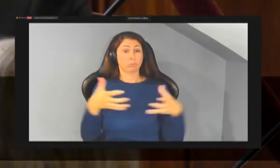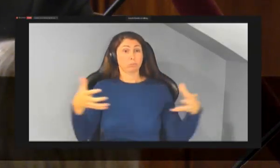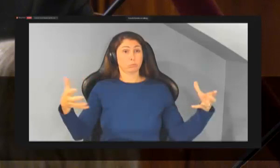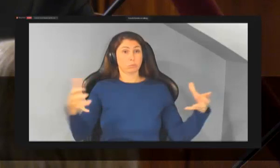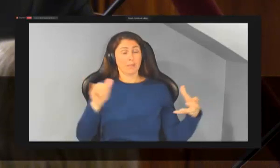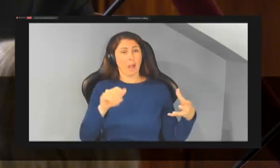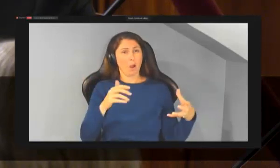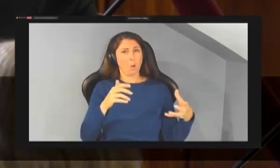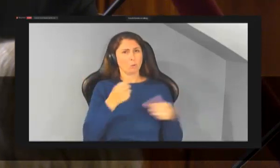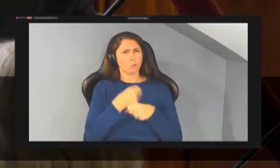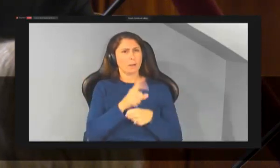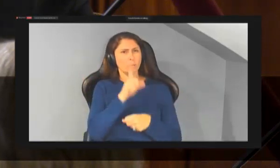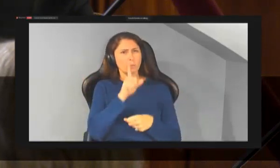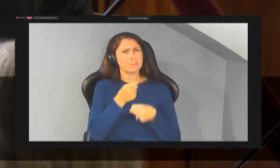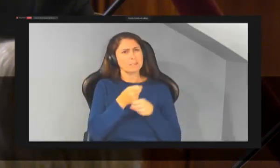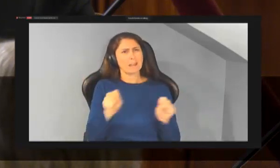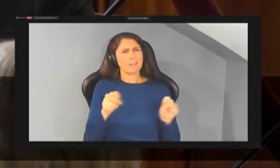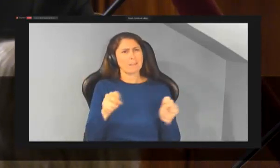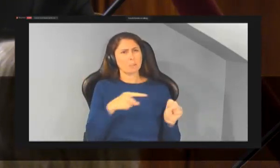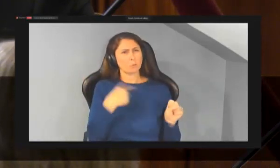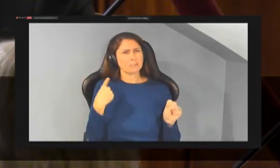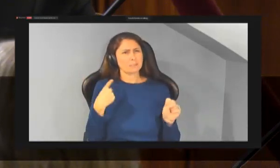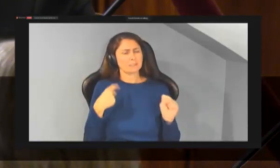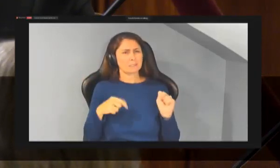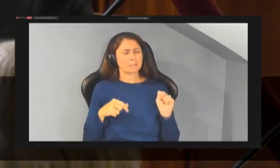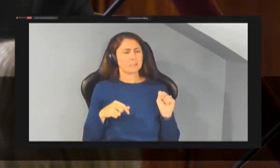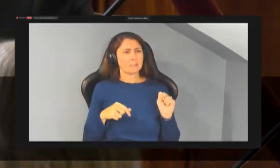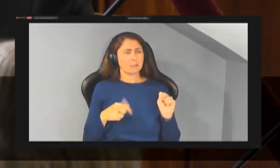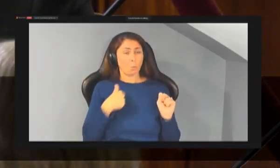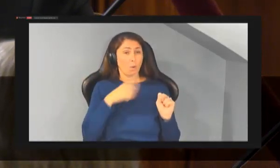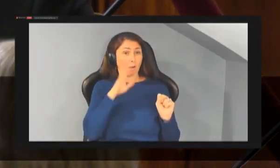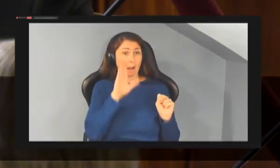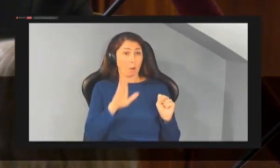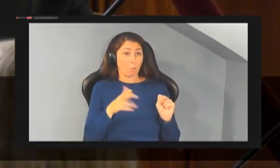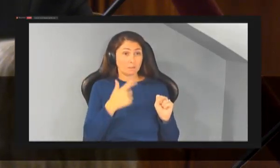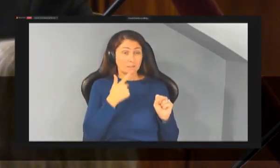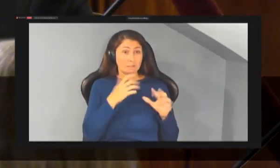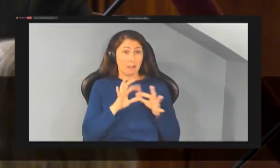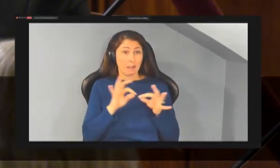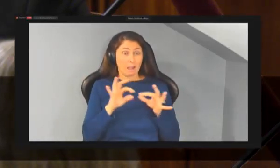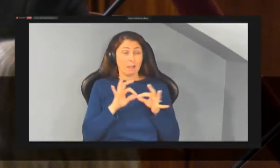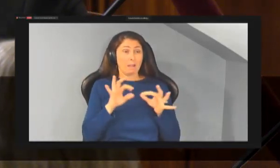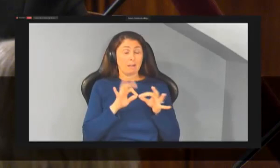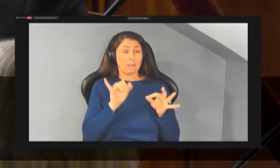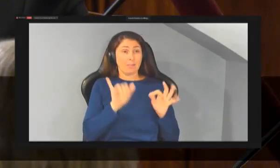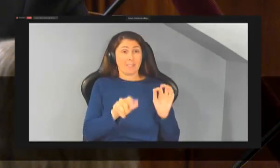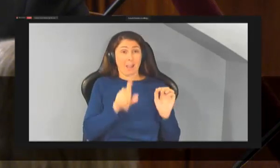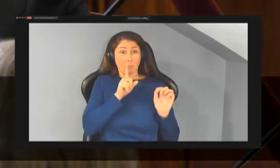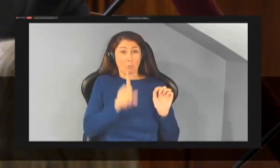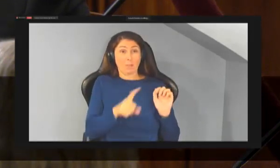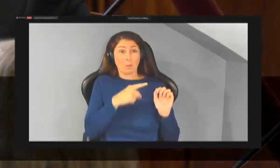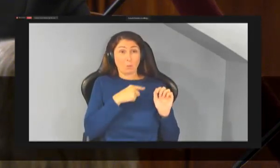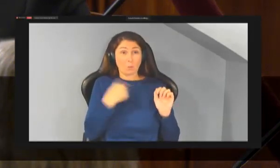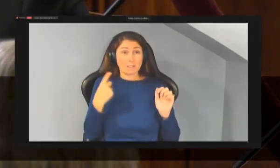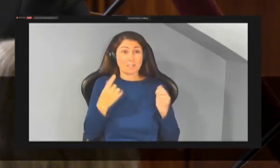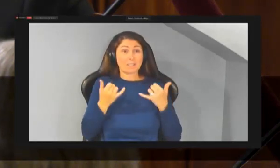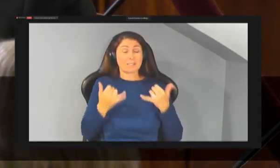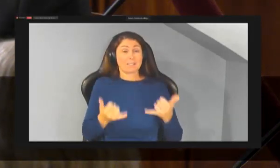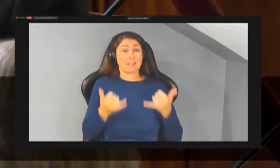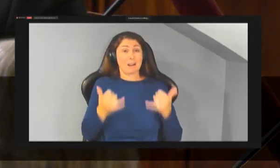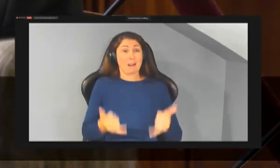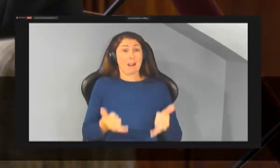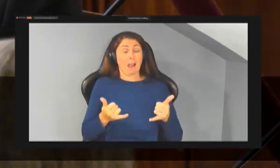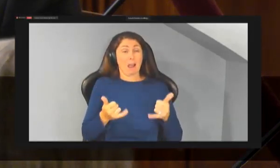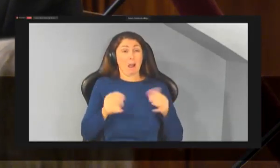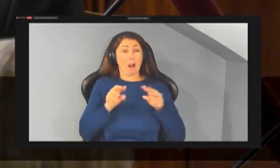risks. And what I would say is that that very real risk has now migrated across the